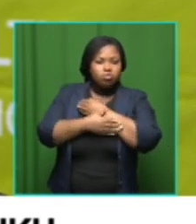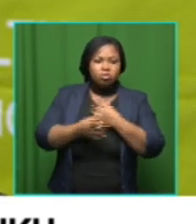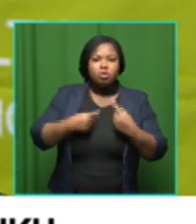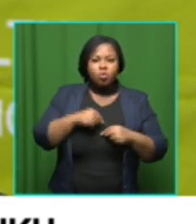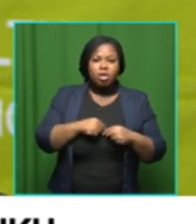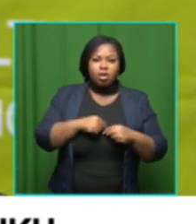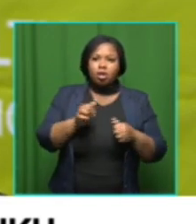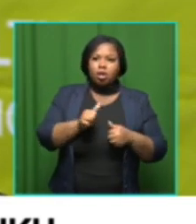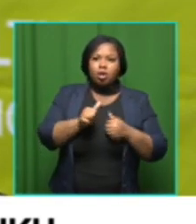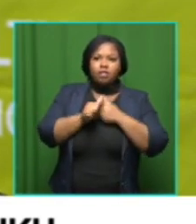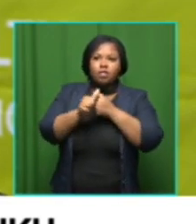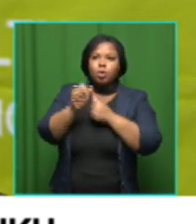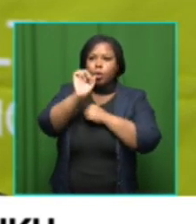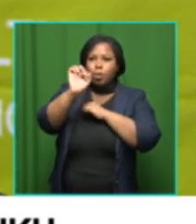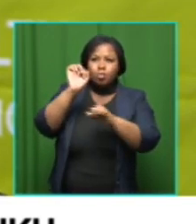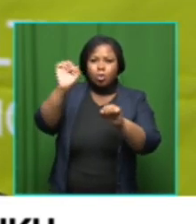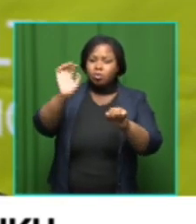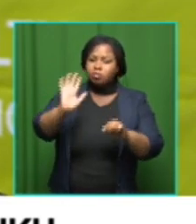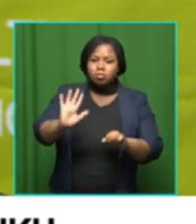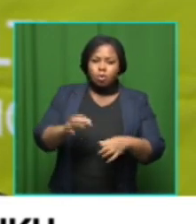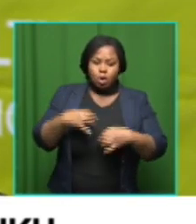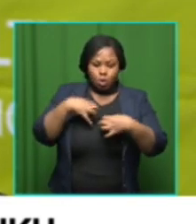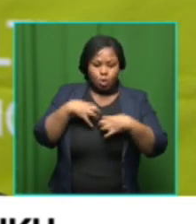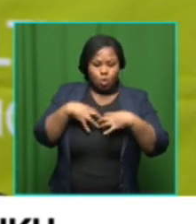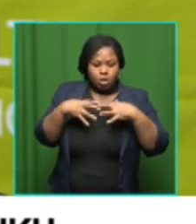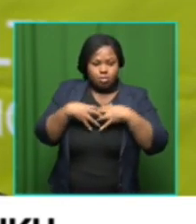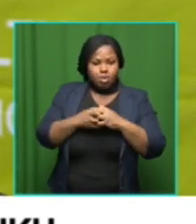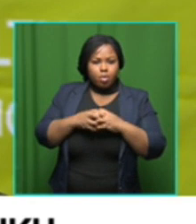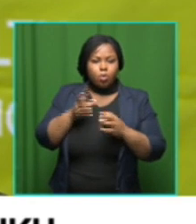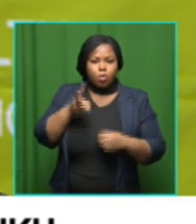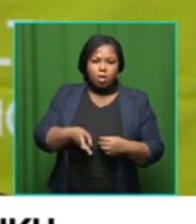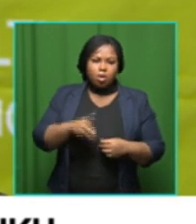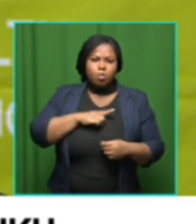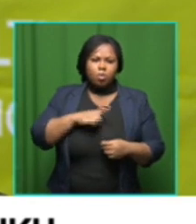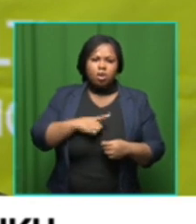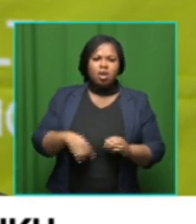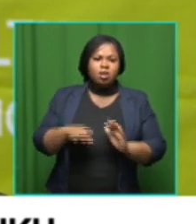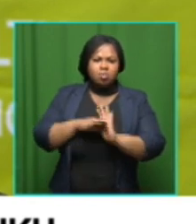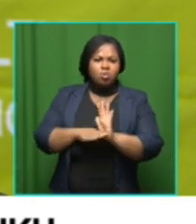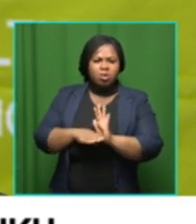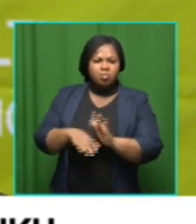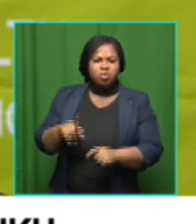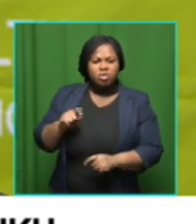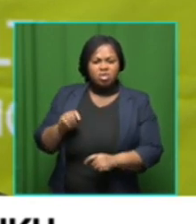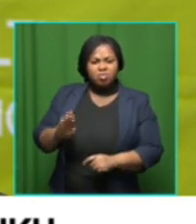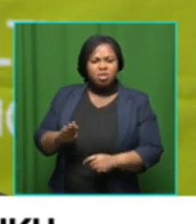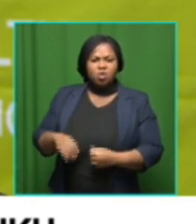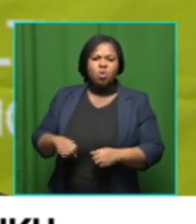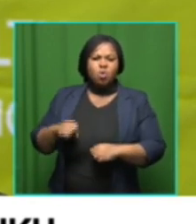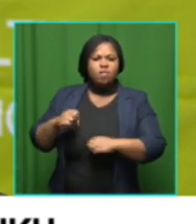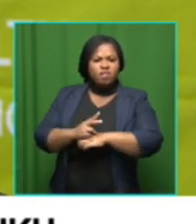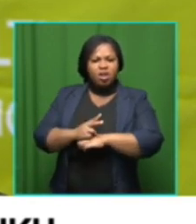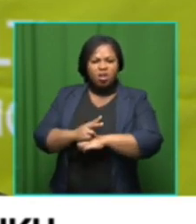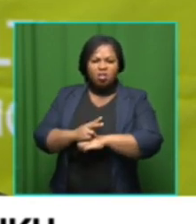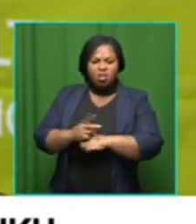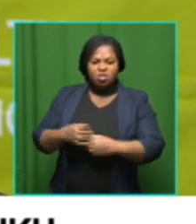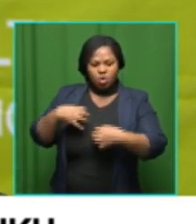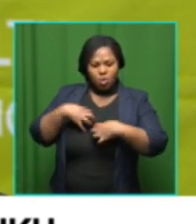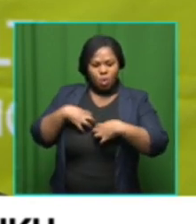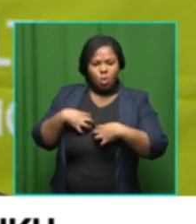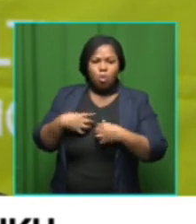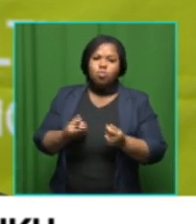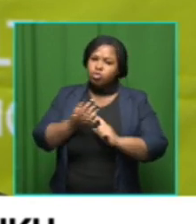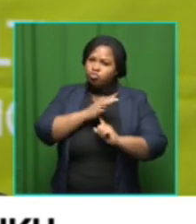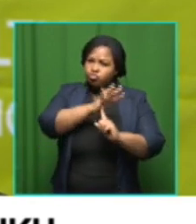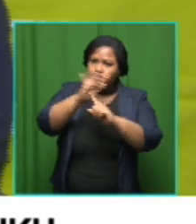biggest viral load program and gene expert program at TB, and so we can show the rest of the world how we can do